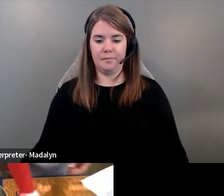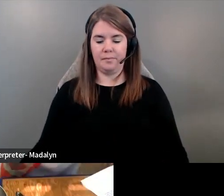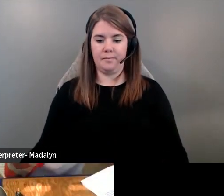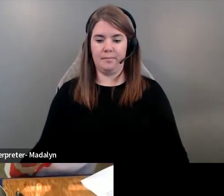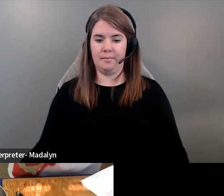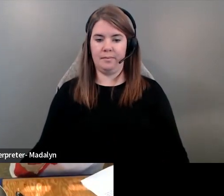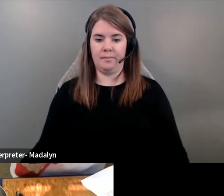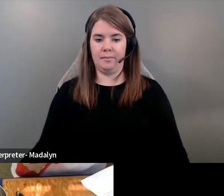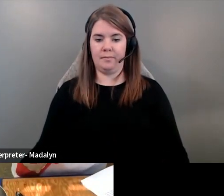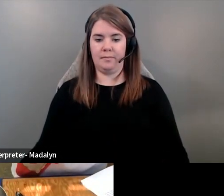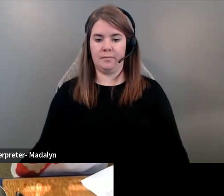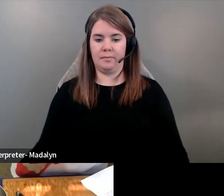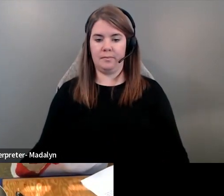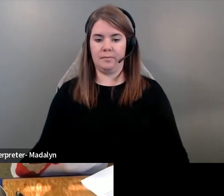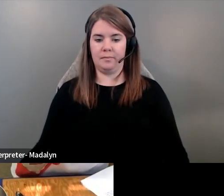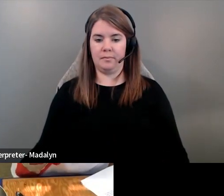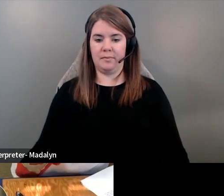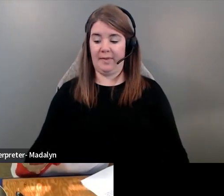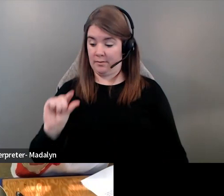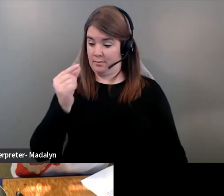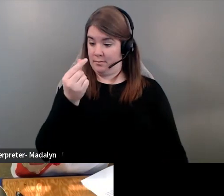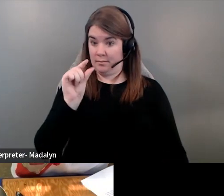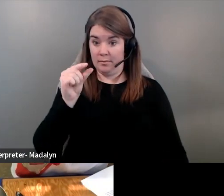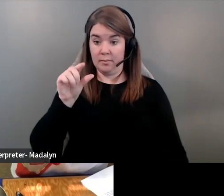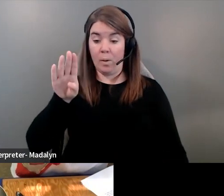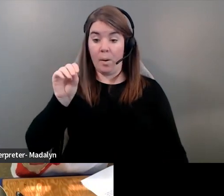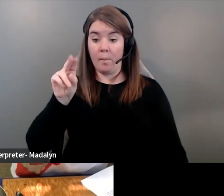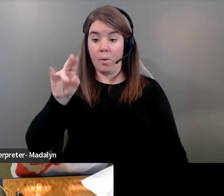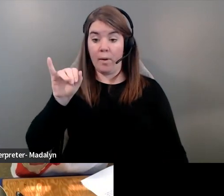And we're going to unwrap our bouillon.